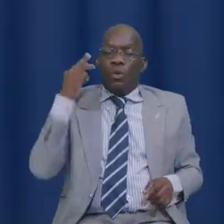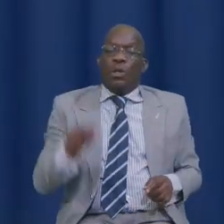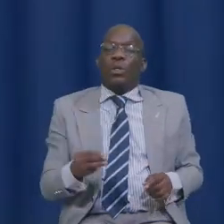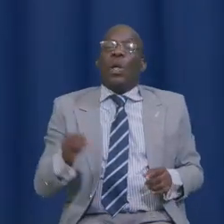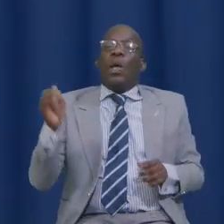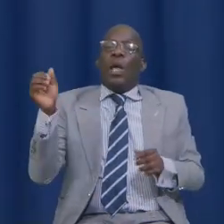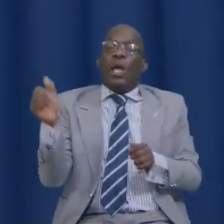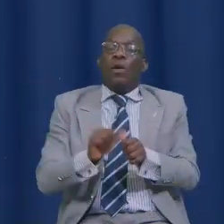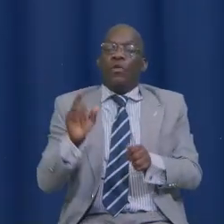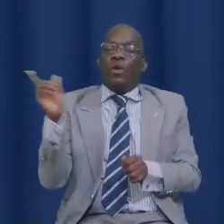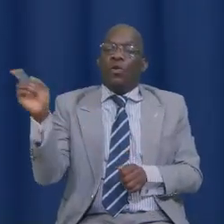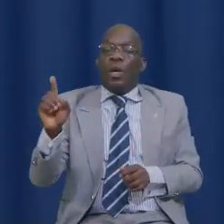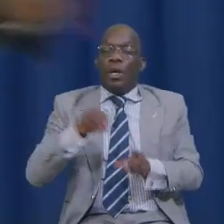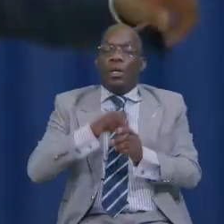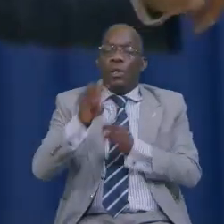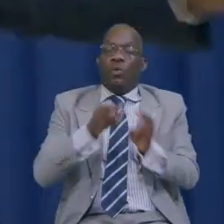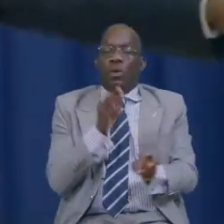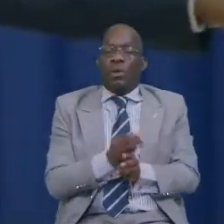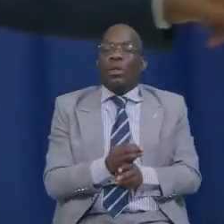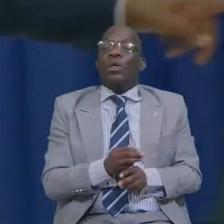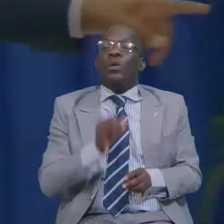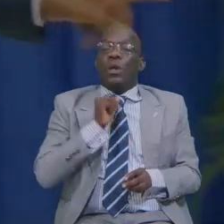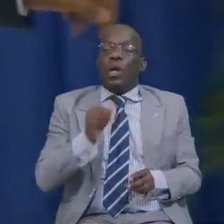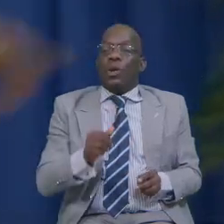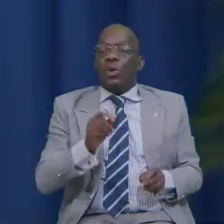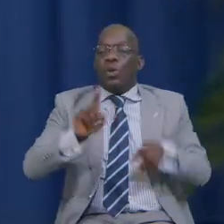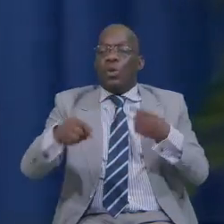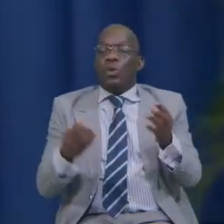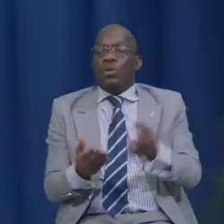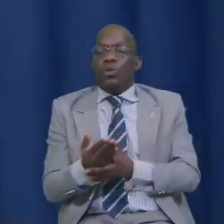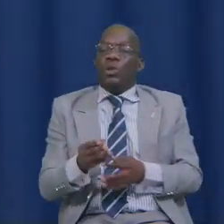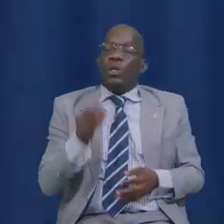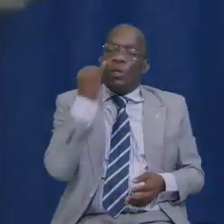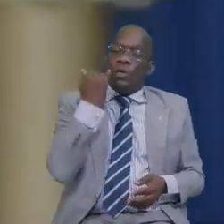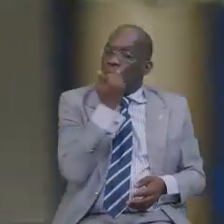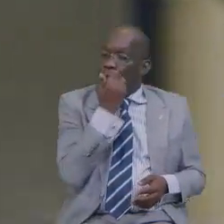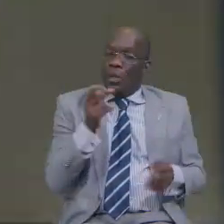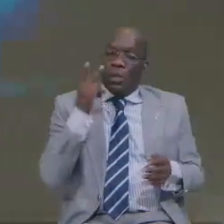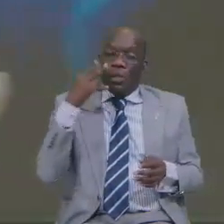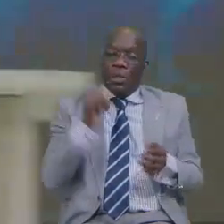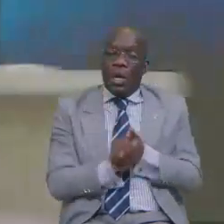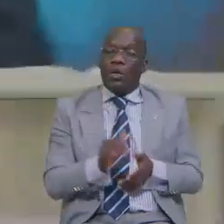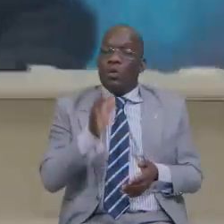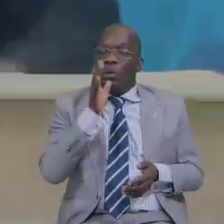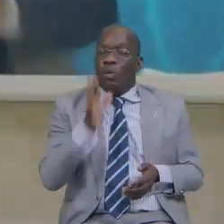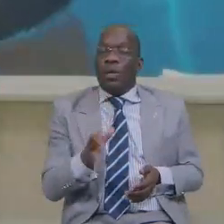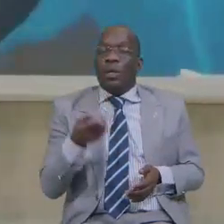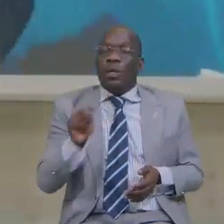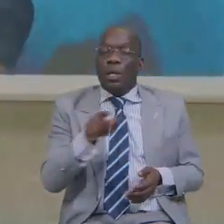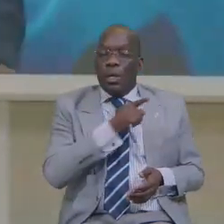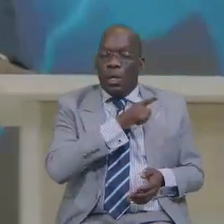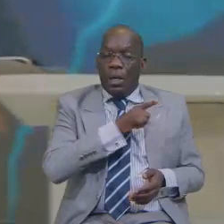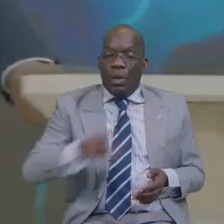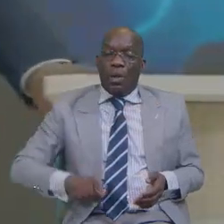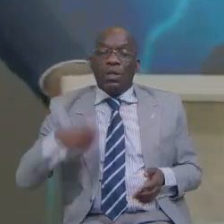the nation of Israel. Look at the Syrophoenician woman, and came, and the Lord said, I cannot